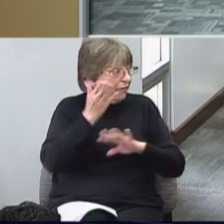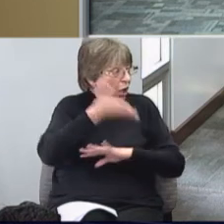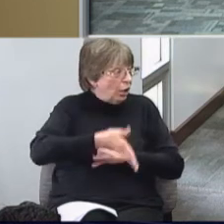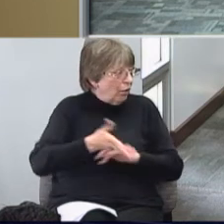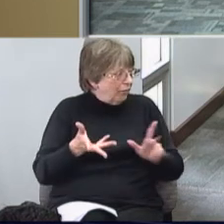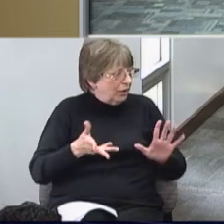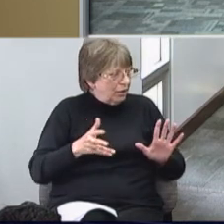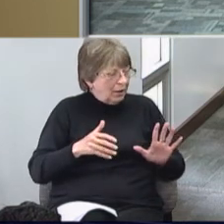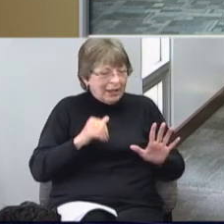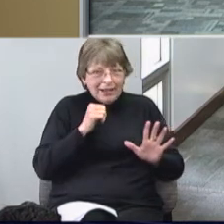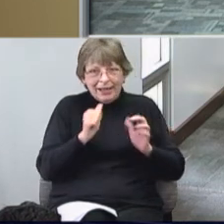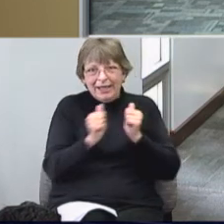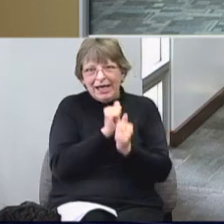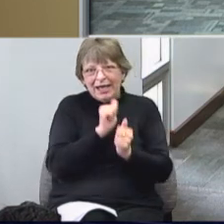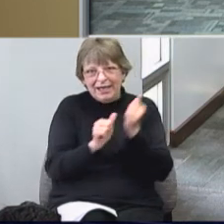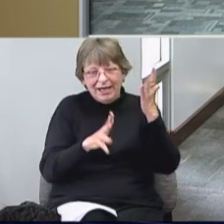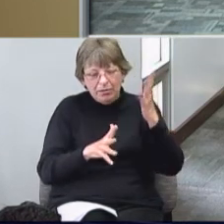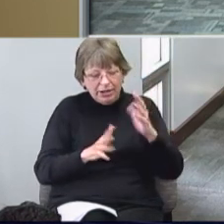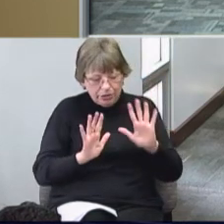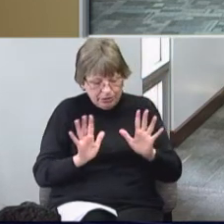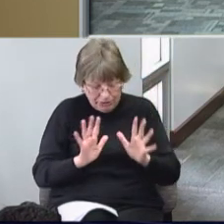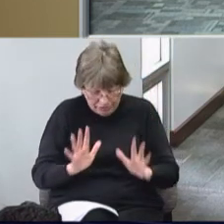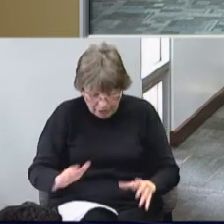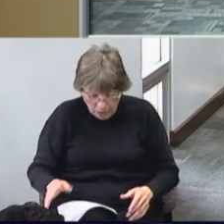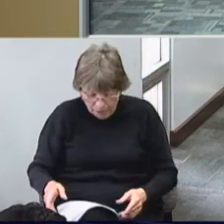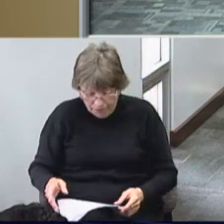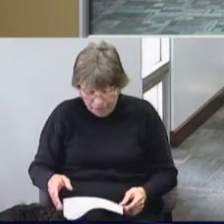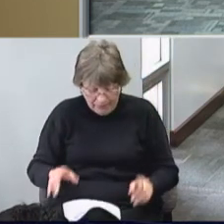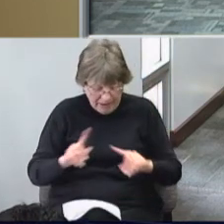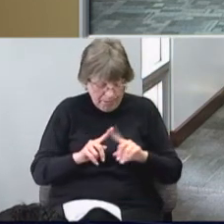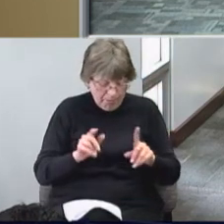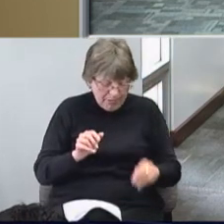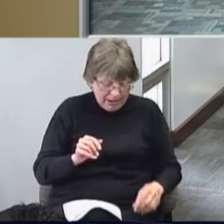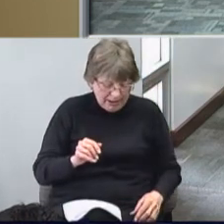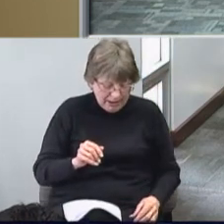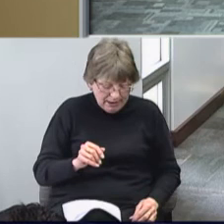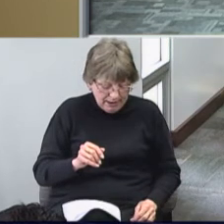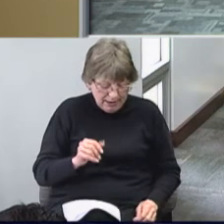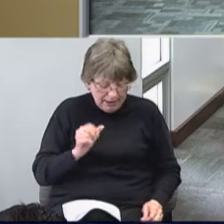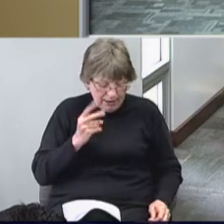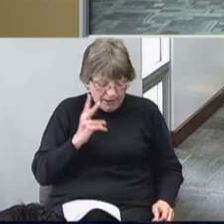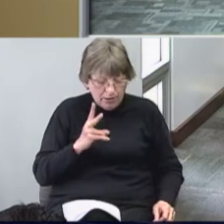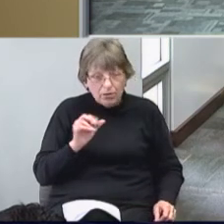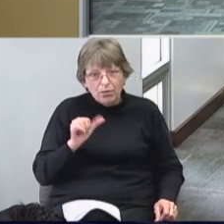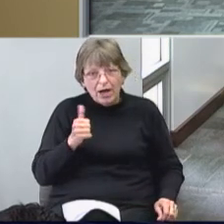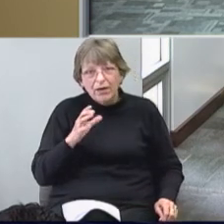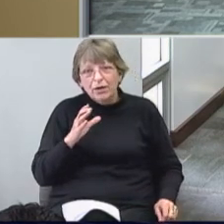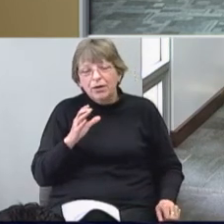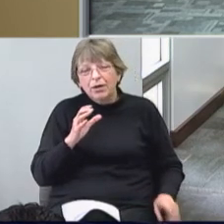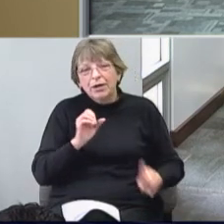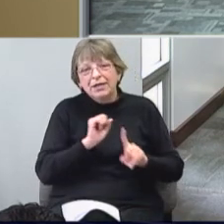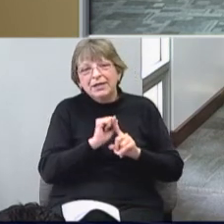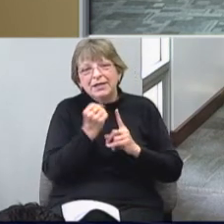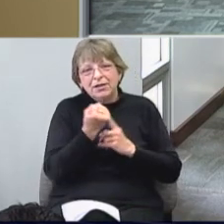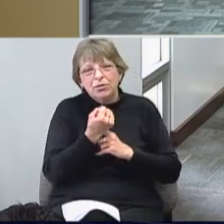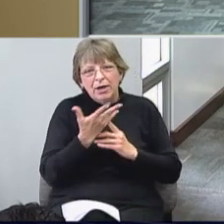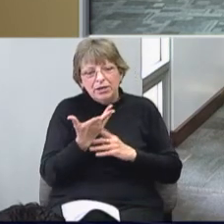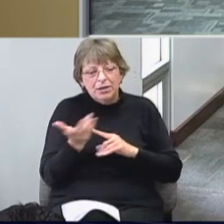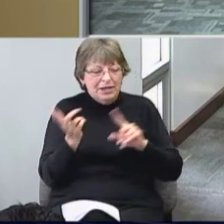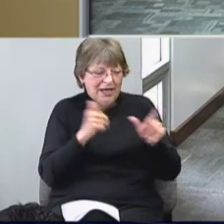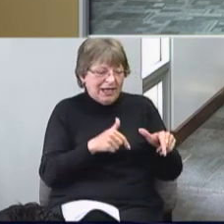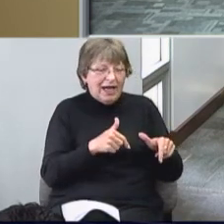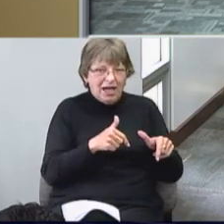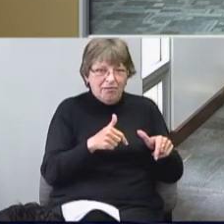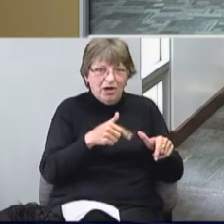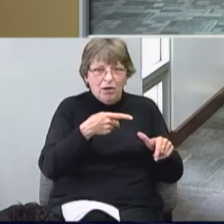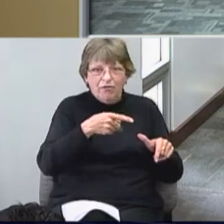count demolitions because that's a No. different thing. No. But the other two cases, the people came in to get the permit, they came in before they did